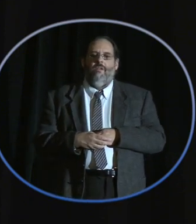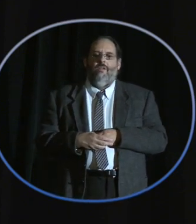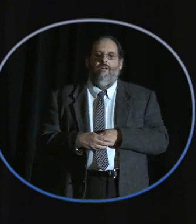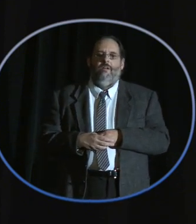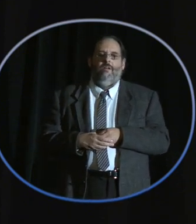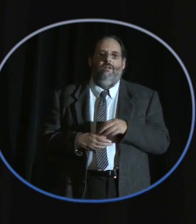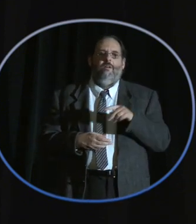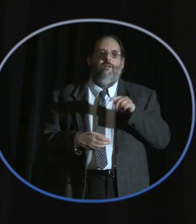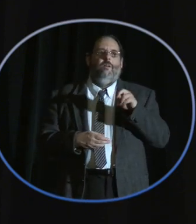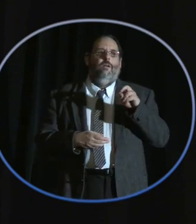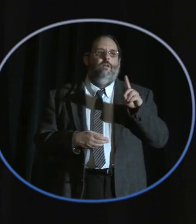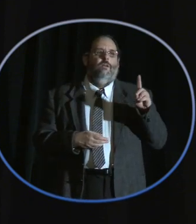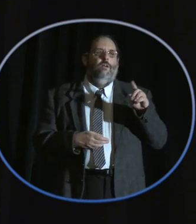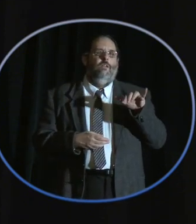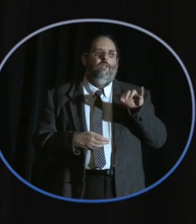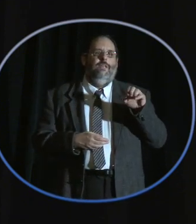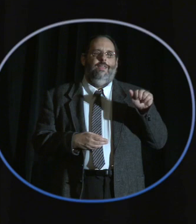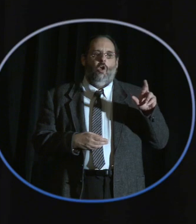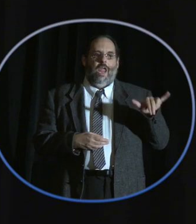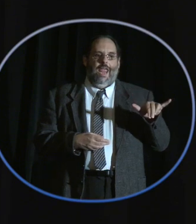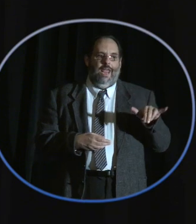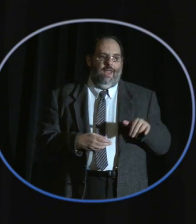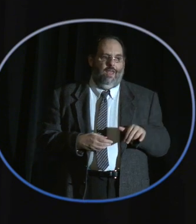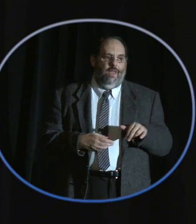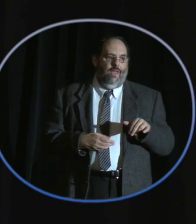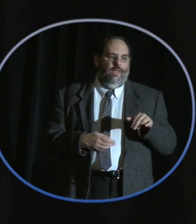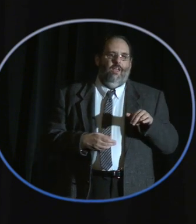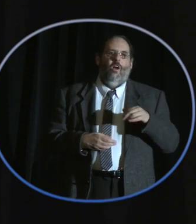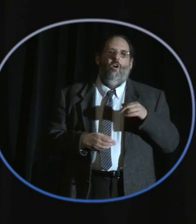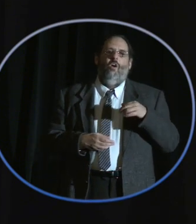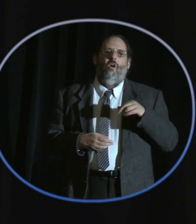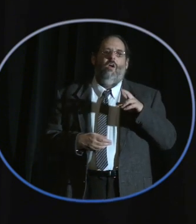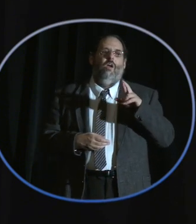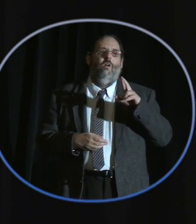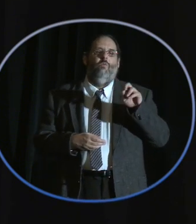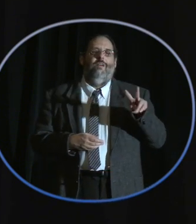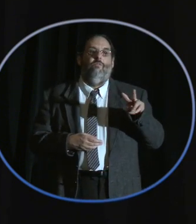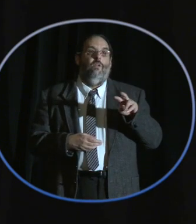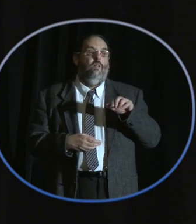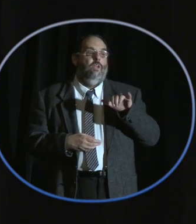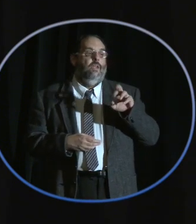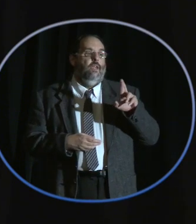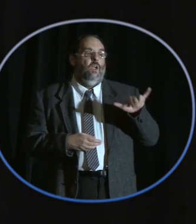Todd Yeary. Is Reverend Todd Yeary here?